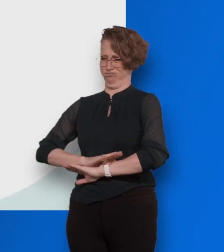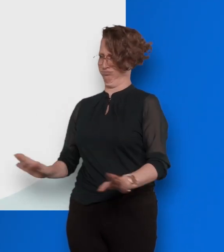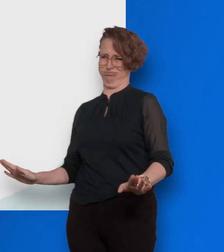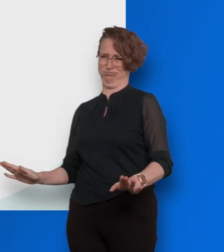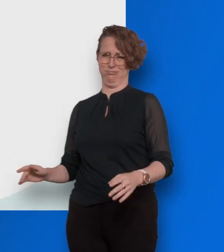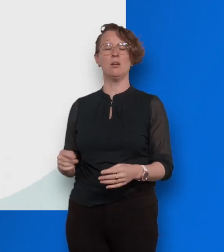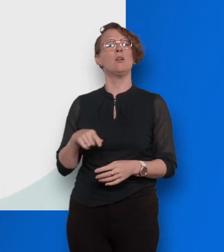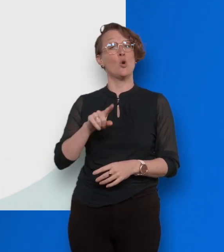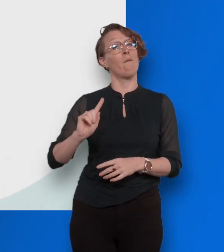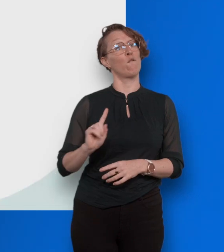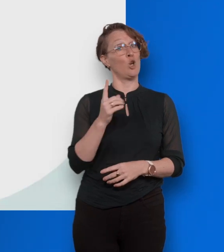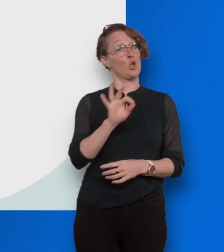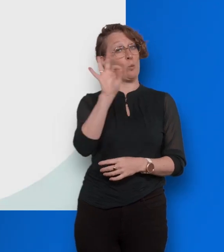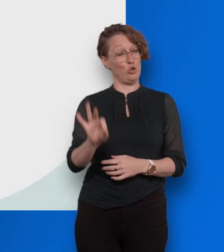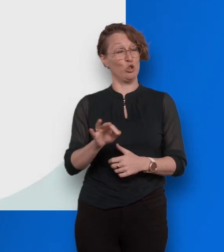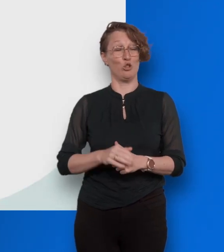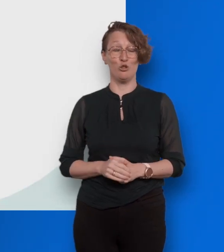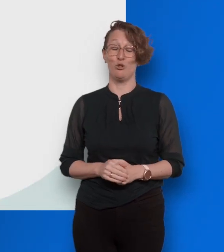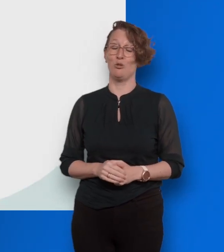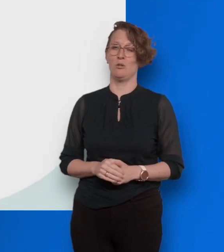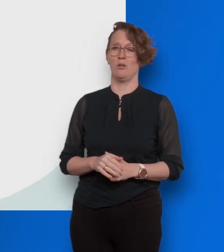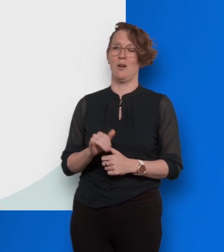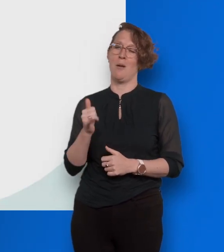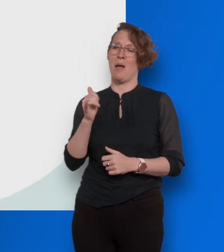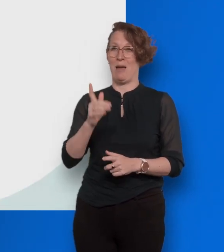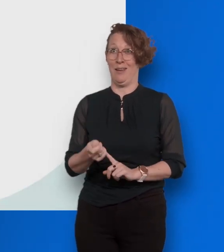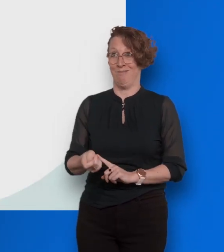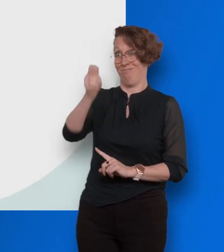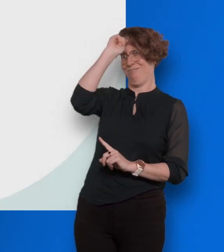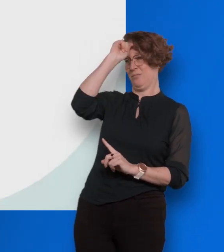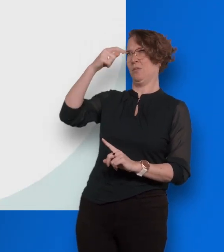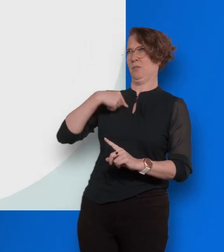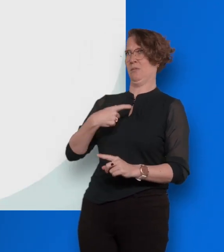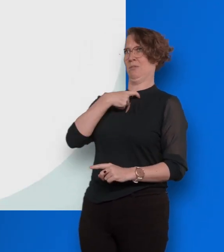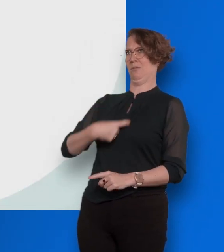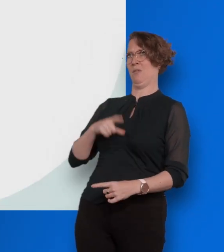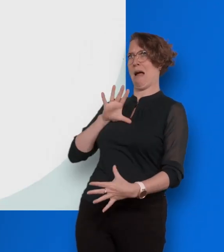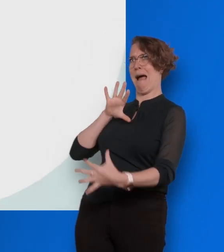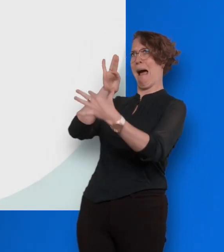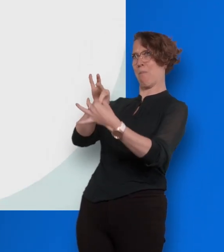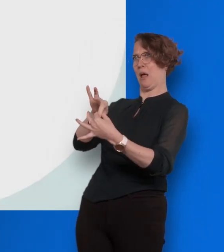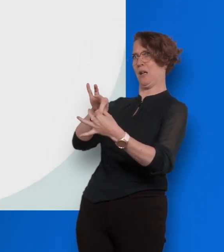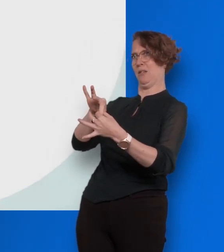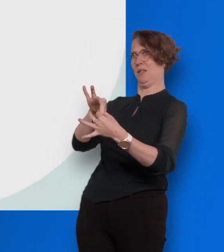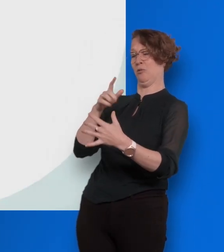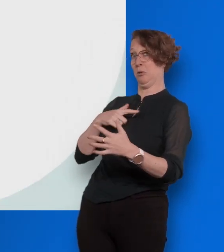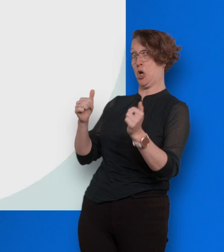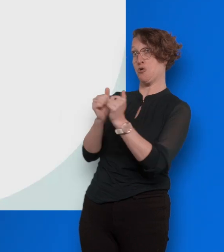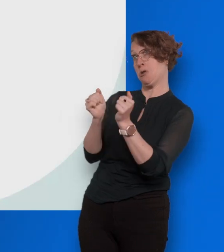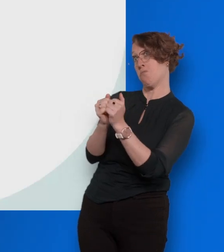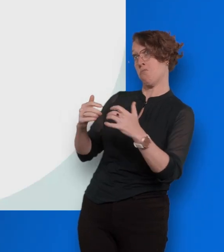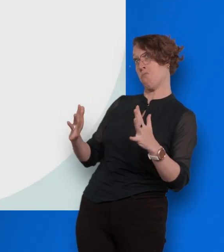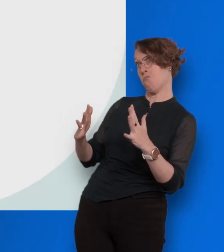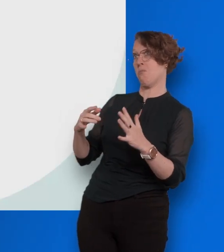So for this first question, you might want to wear your applicant hat when you have applied for funding in the